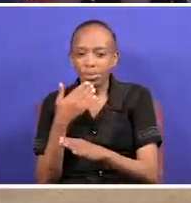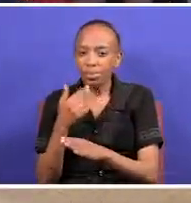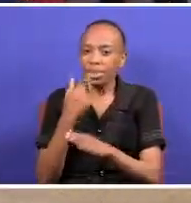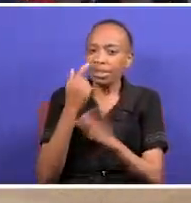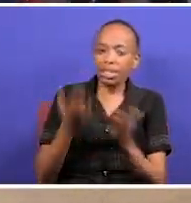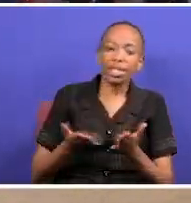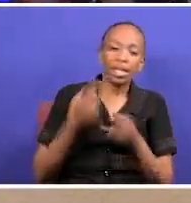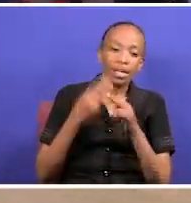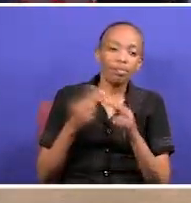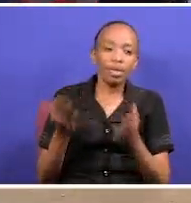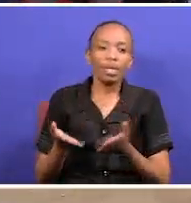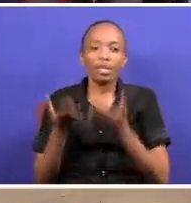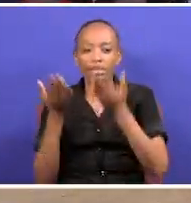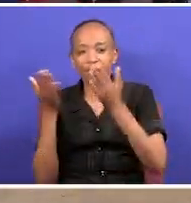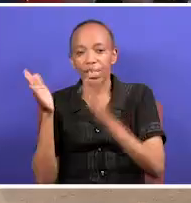lifted.